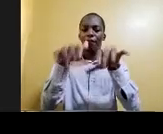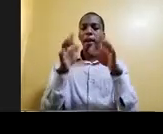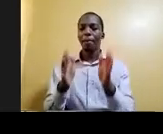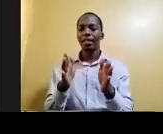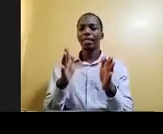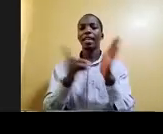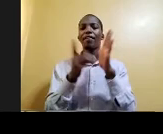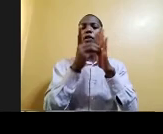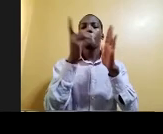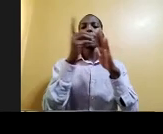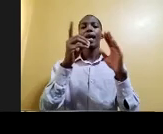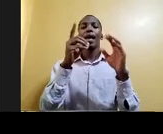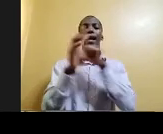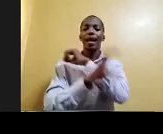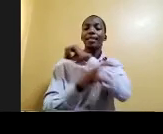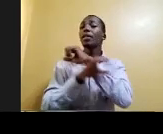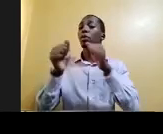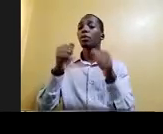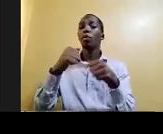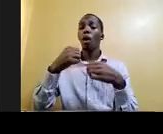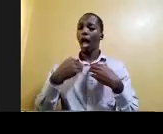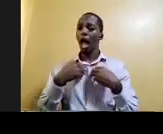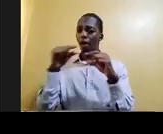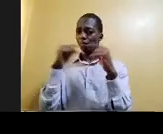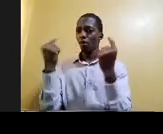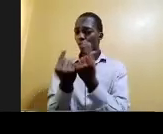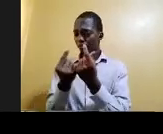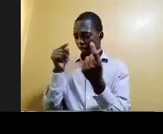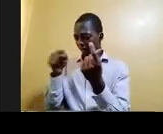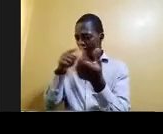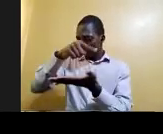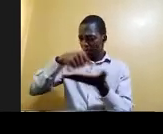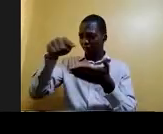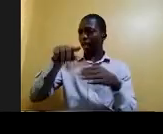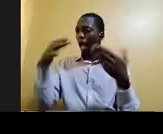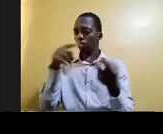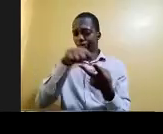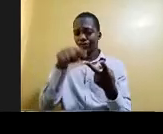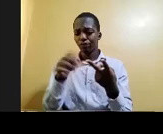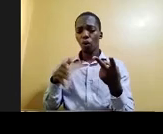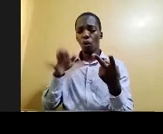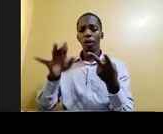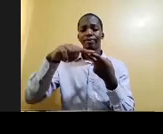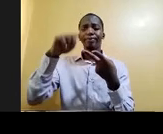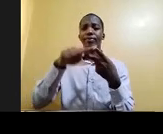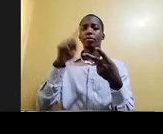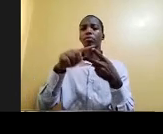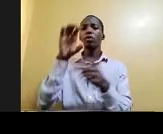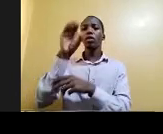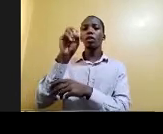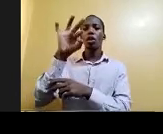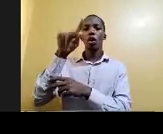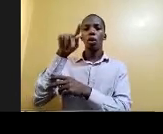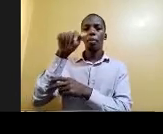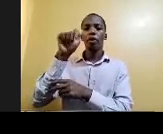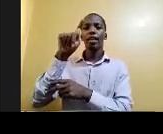groups. And these groups can be certified in one of two ways. They can either be cooperatives, farmer cooperatives, et cetera, that